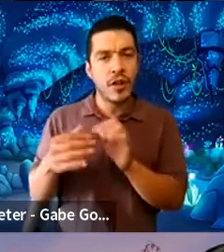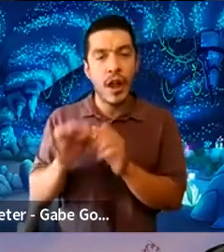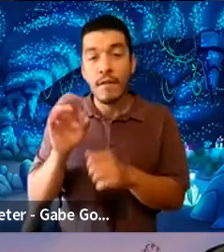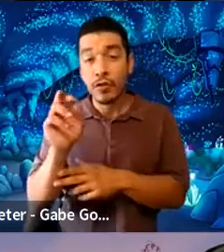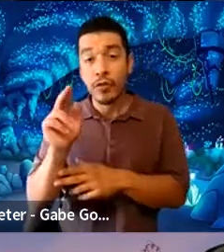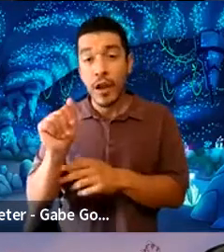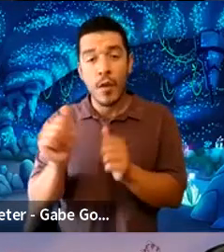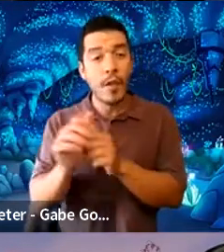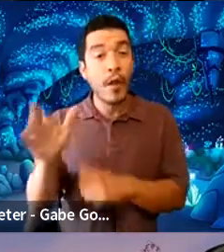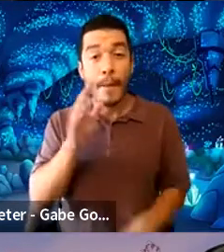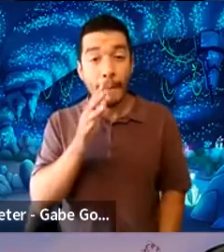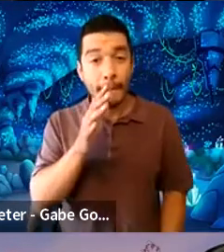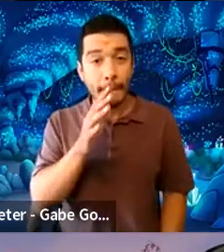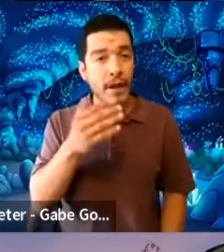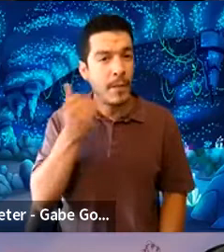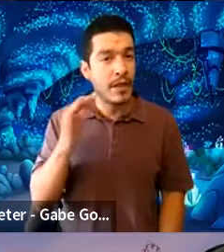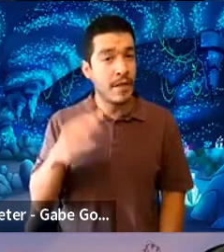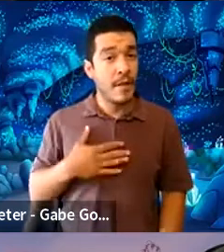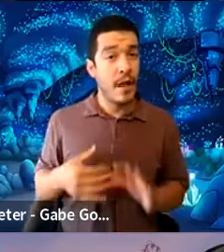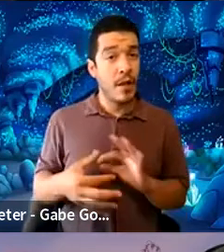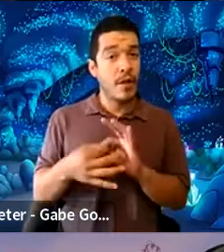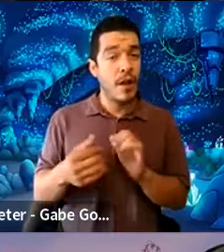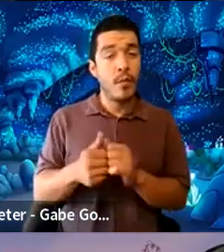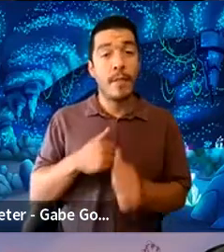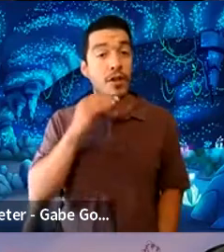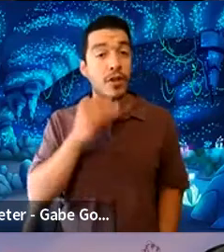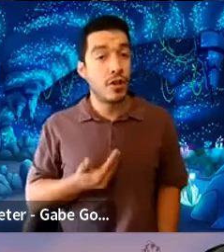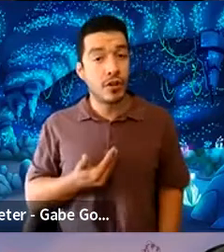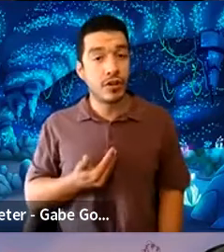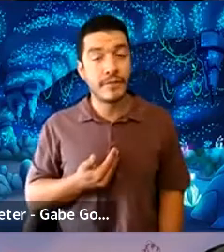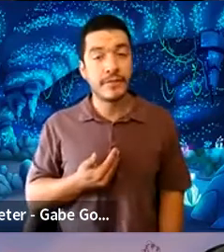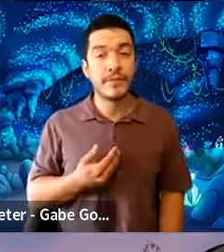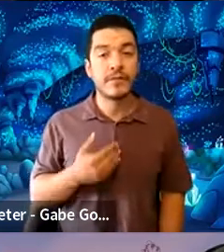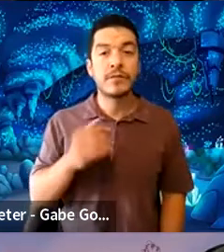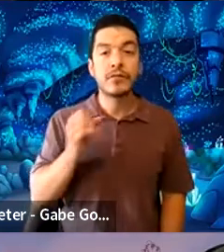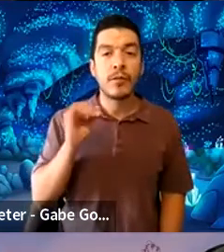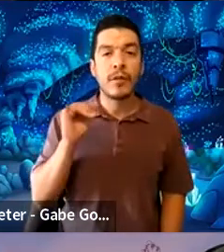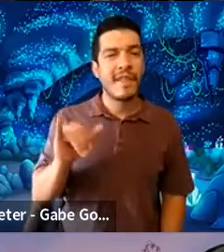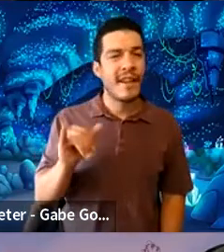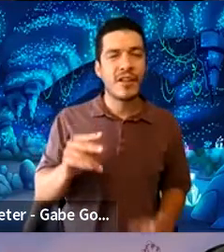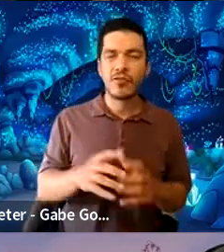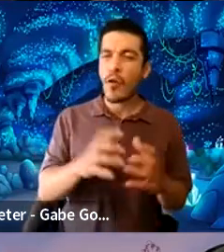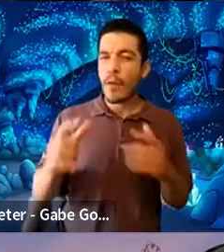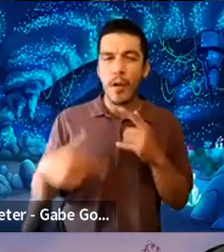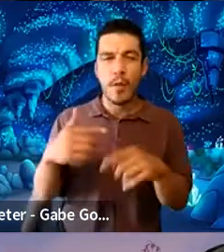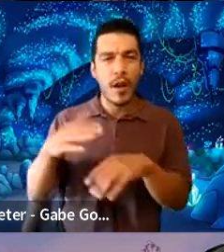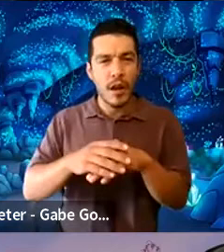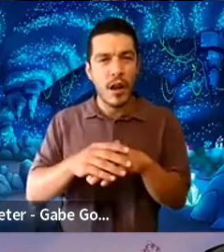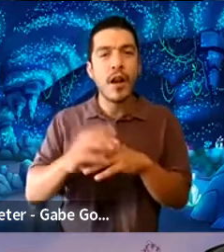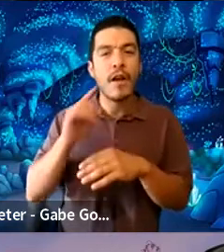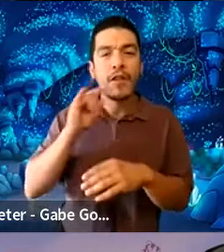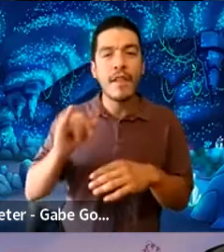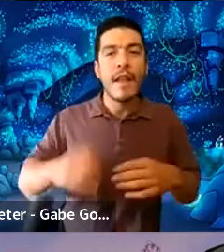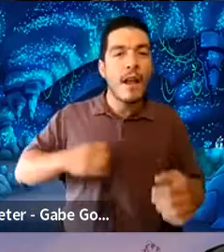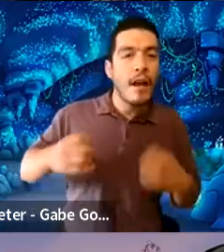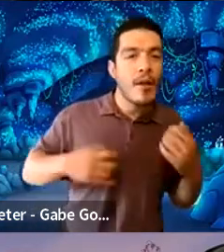of Eureka to her mom because of my relationship to my daughter. And so there was just so much going on in terms of the emotion